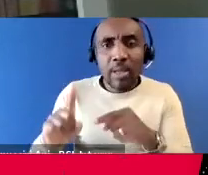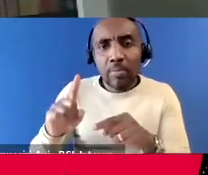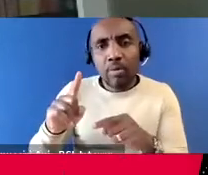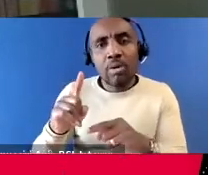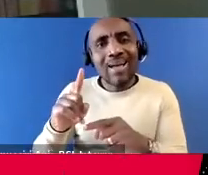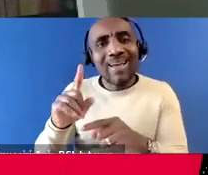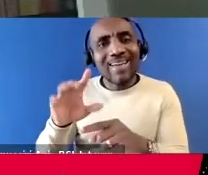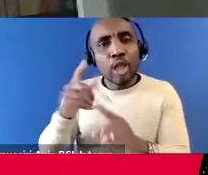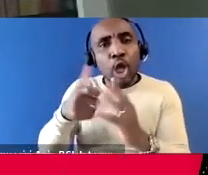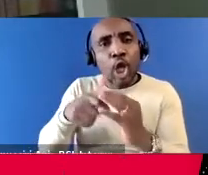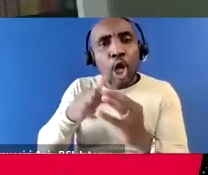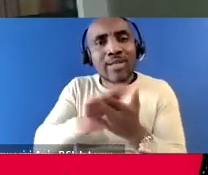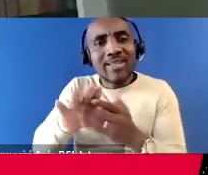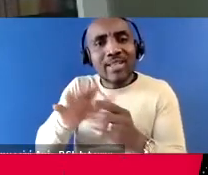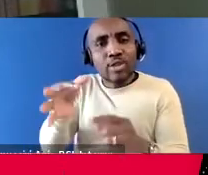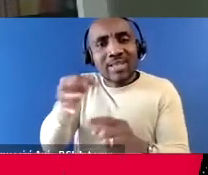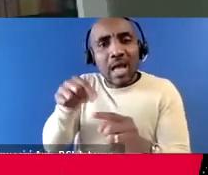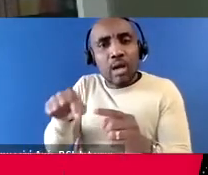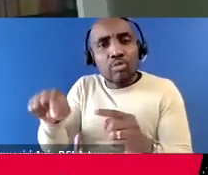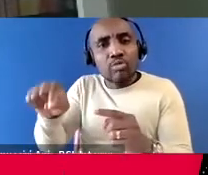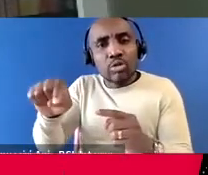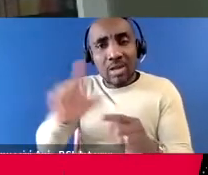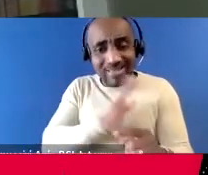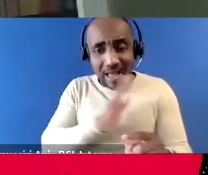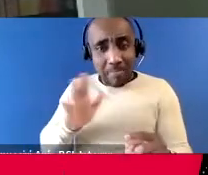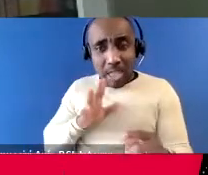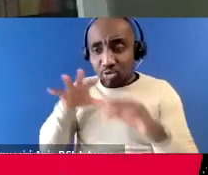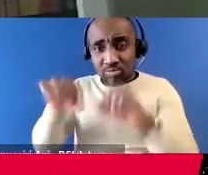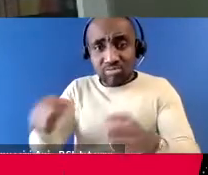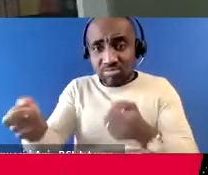Kurdish regions, which were under military siege.